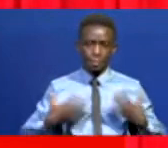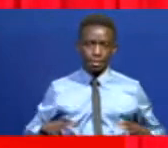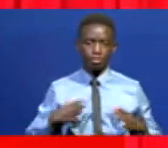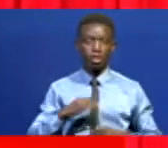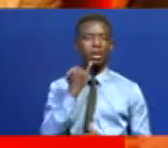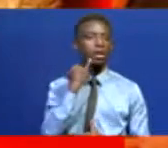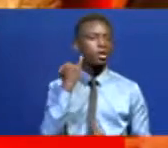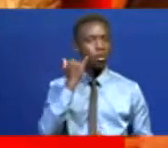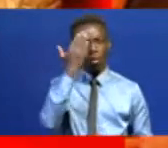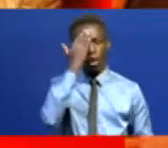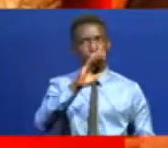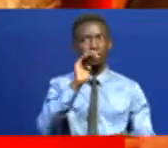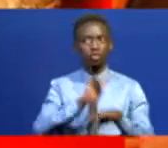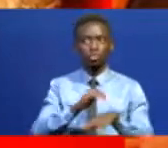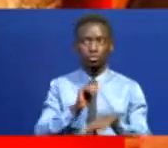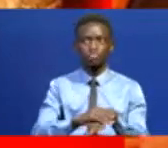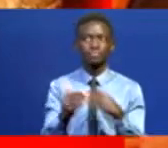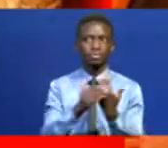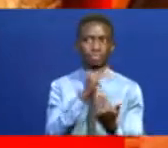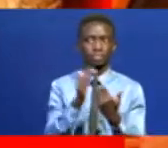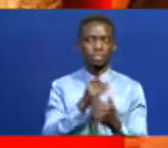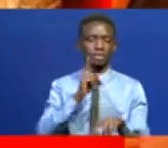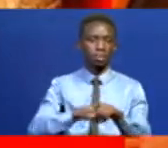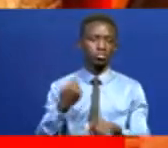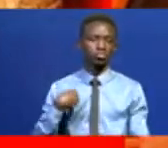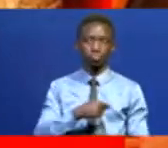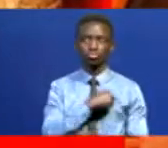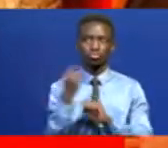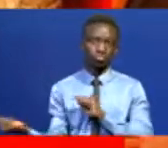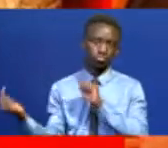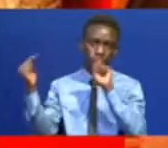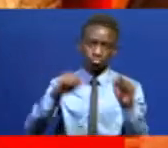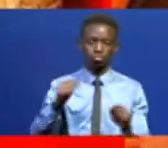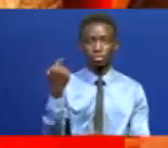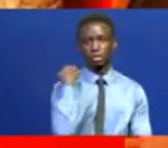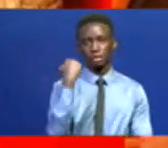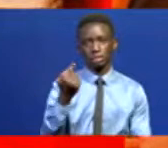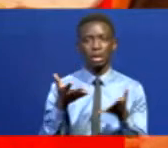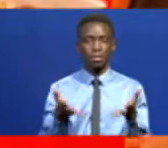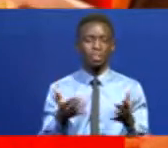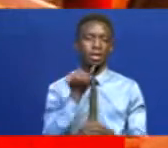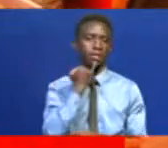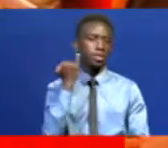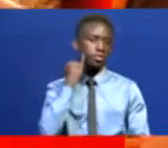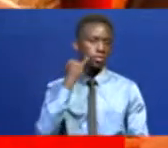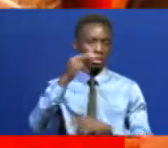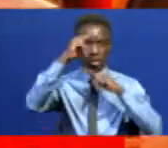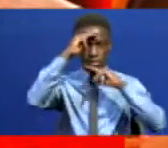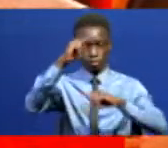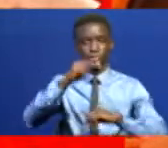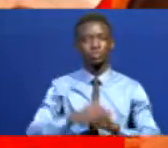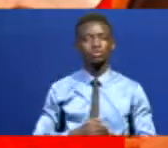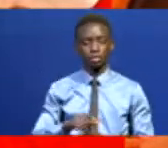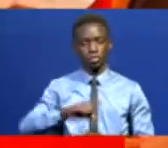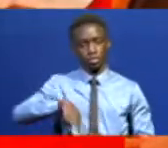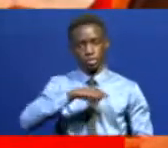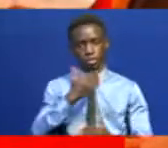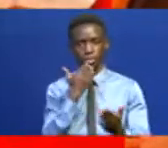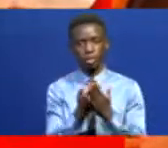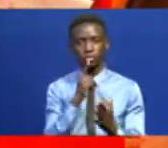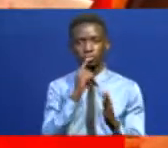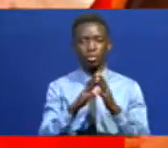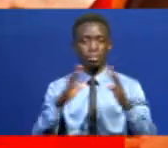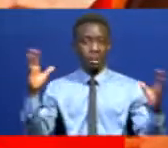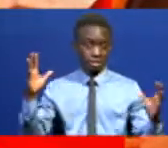the wonderful reception when we came over yesterday to Nakuru High School. We thank you so much. With this,